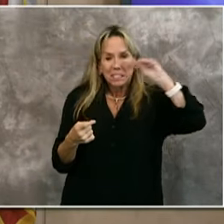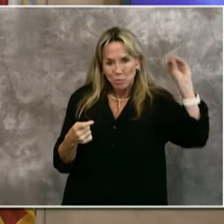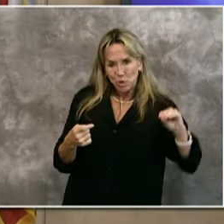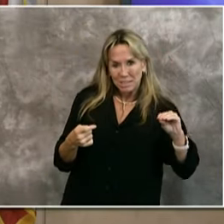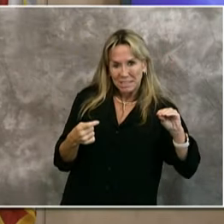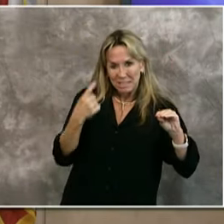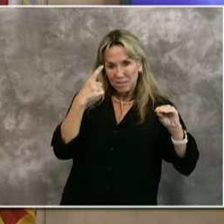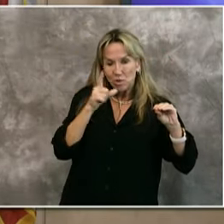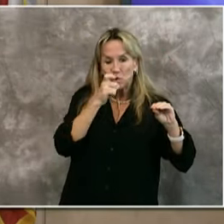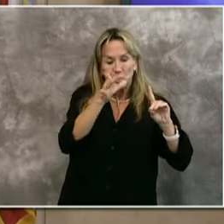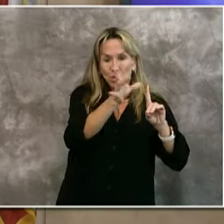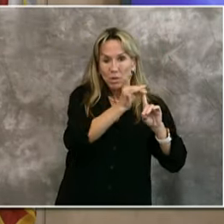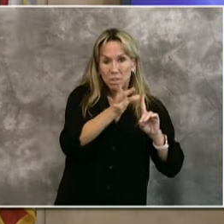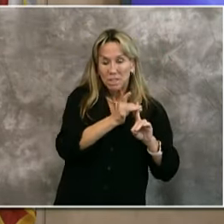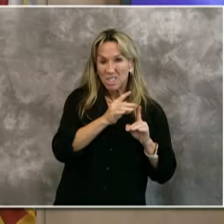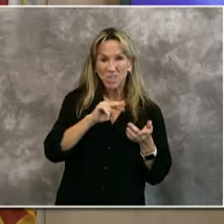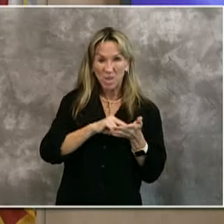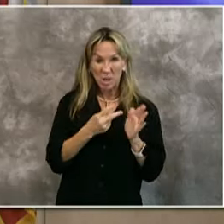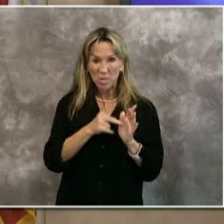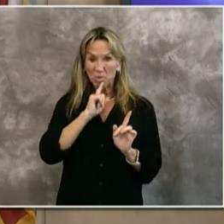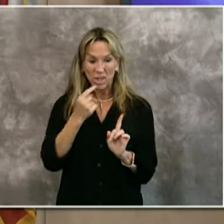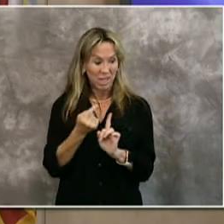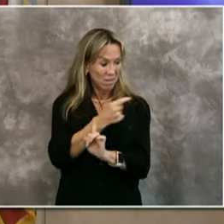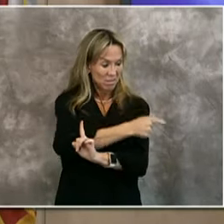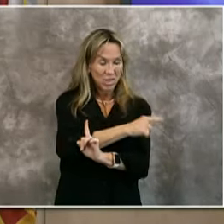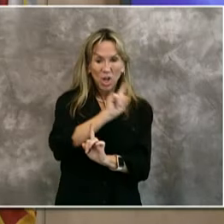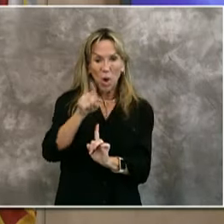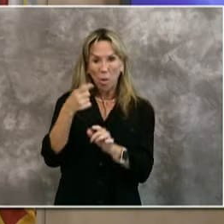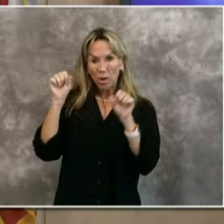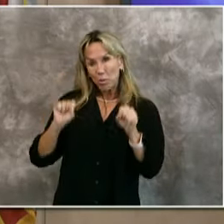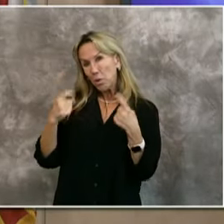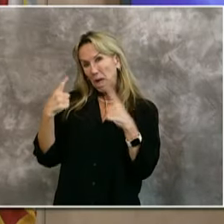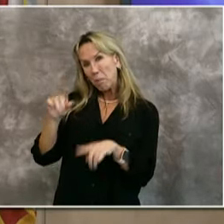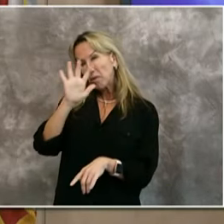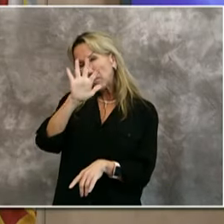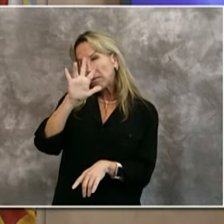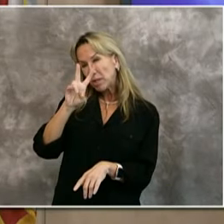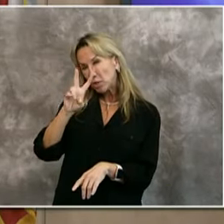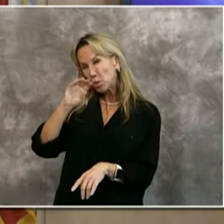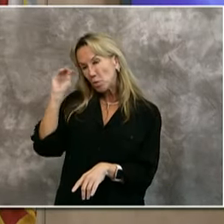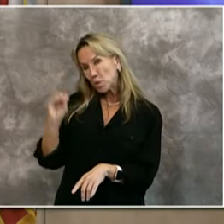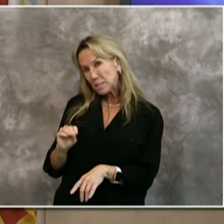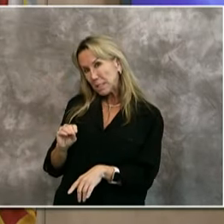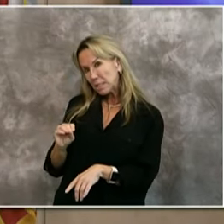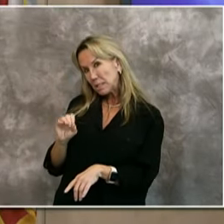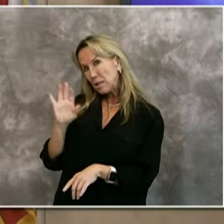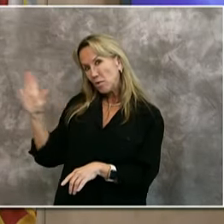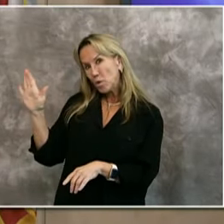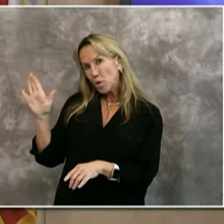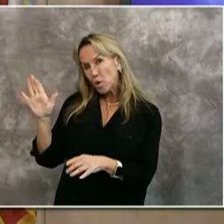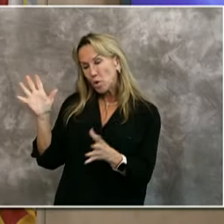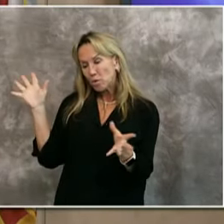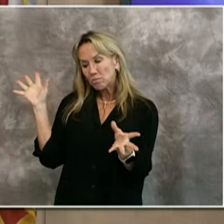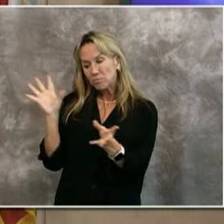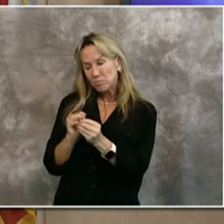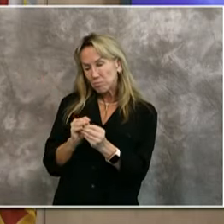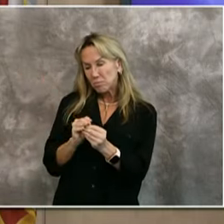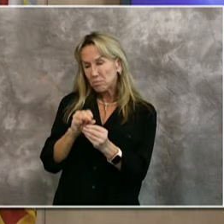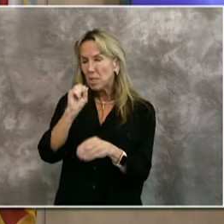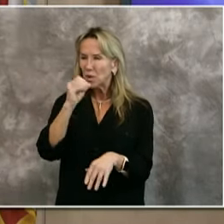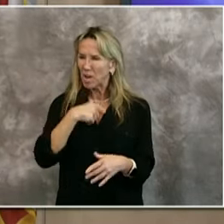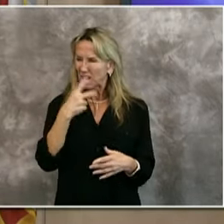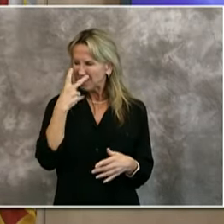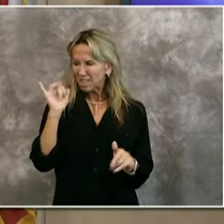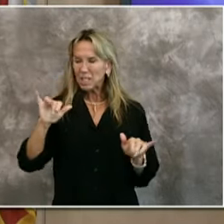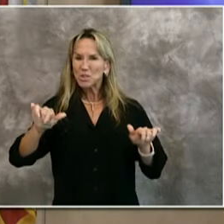is only possible in 52% of your cases overall, based on my math. So given the challenges of contact